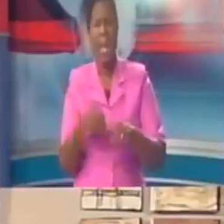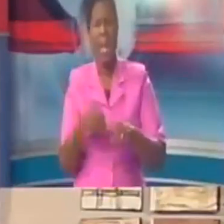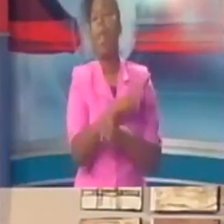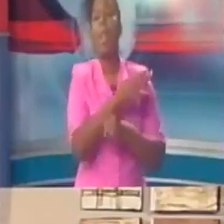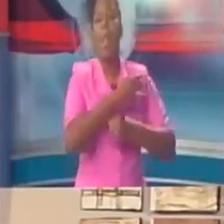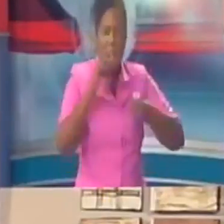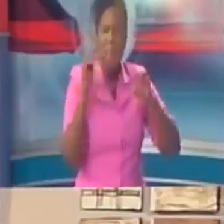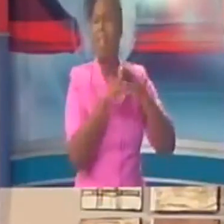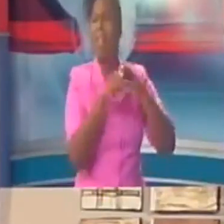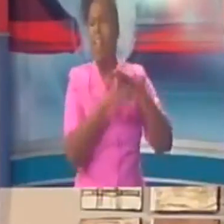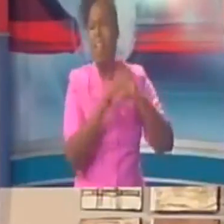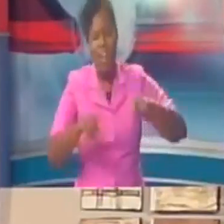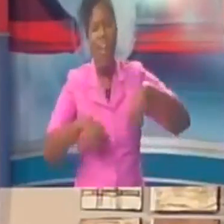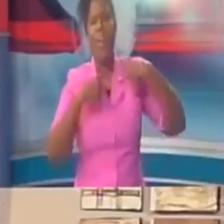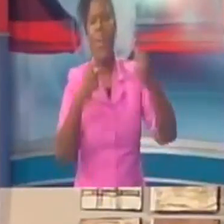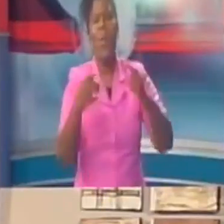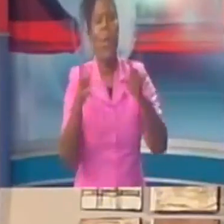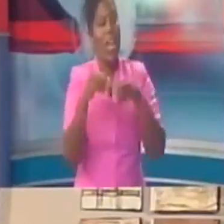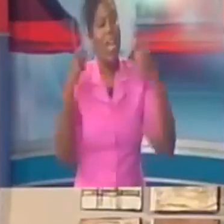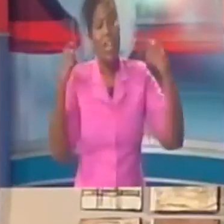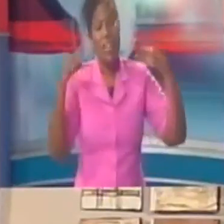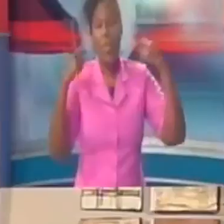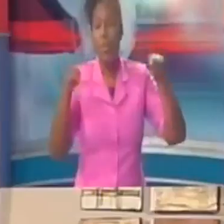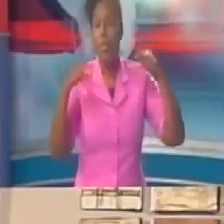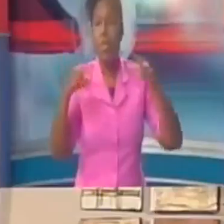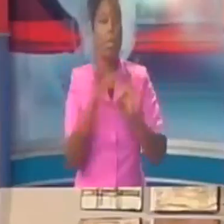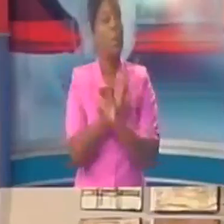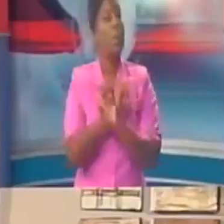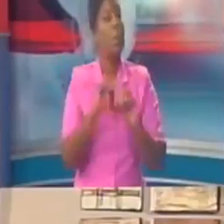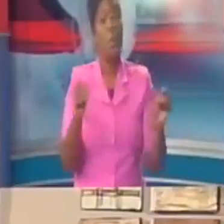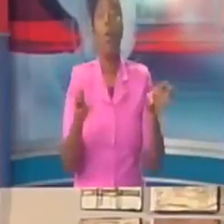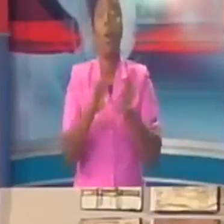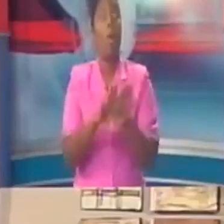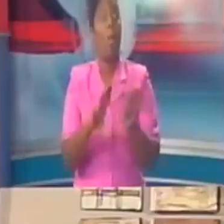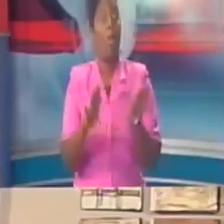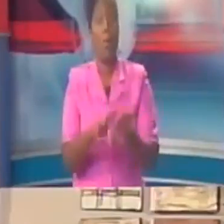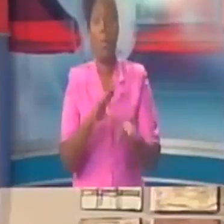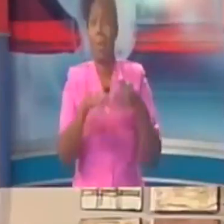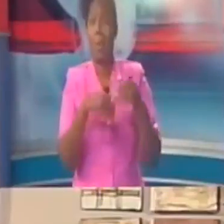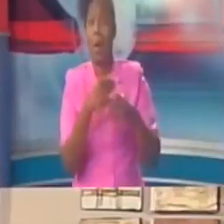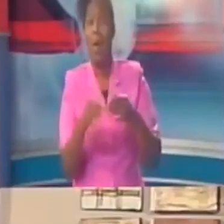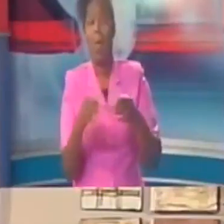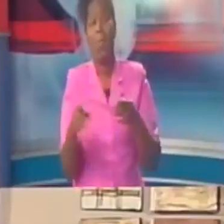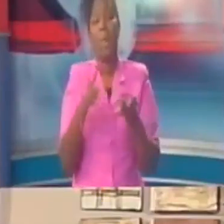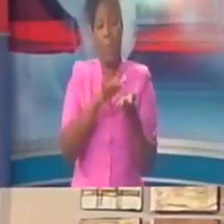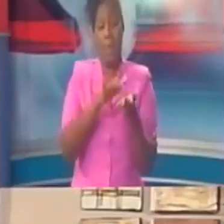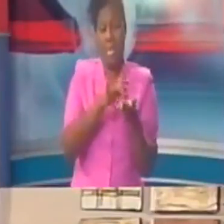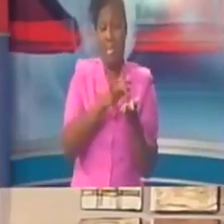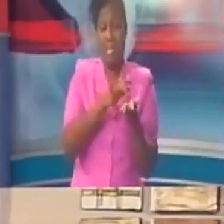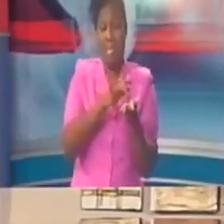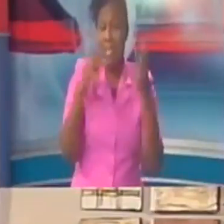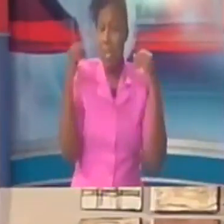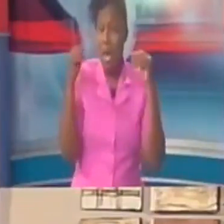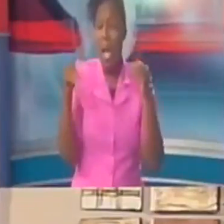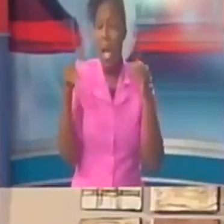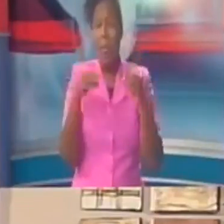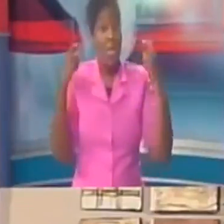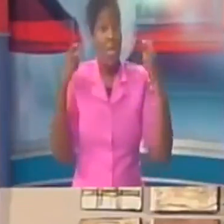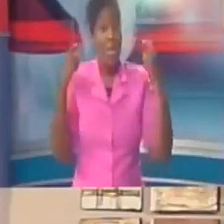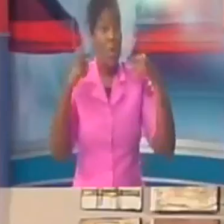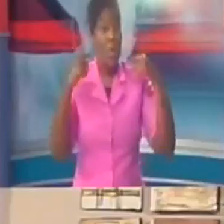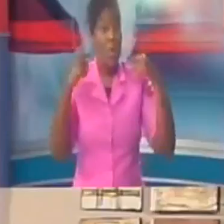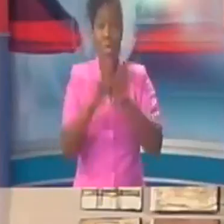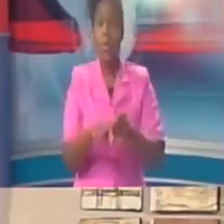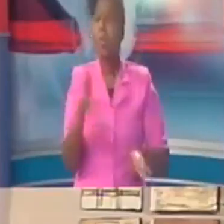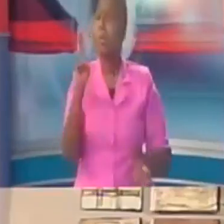no closure order for pharmacies and supermarkets, and I urge the population to